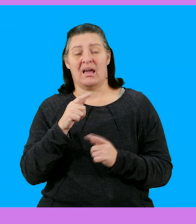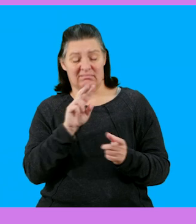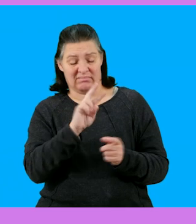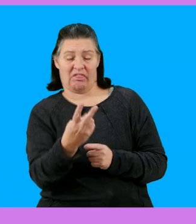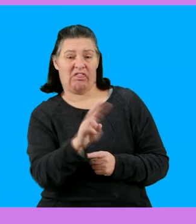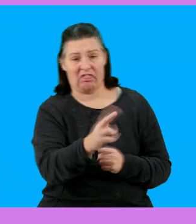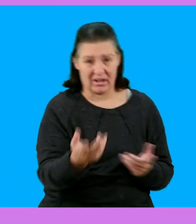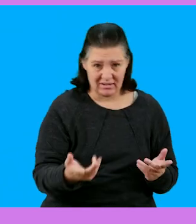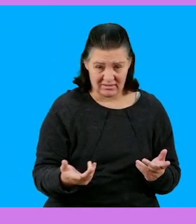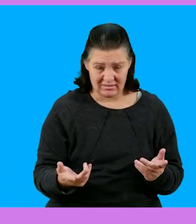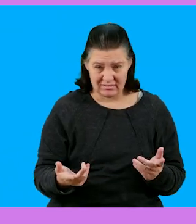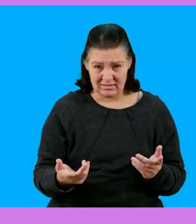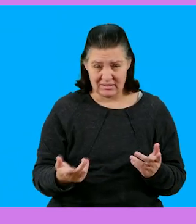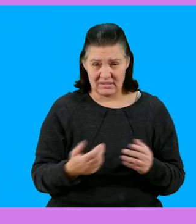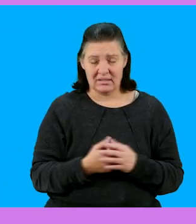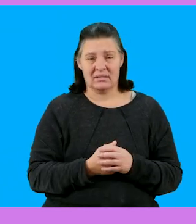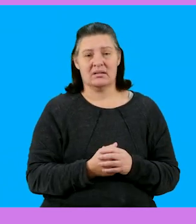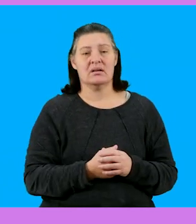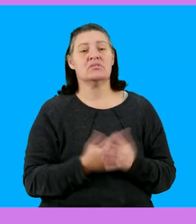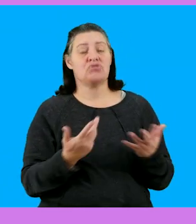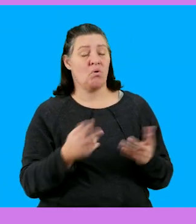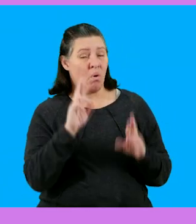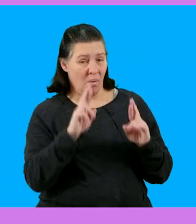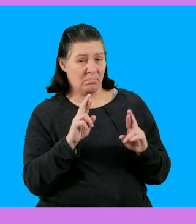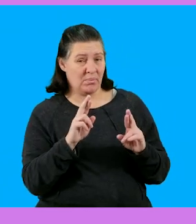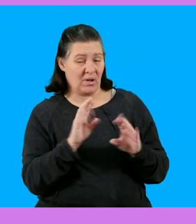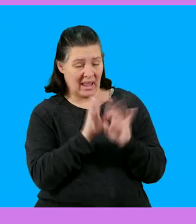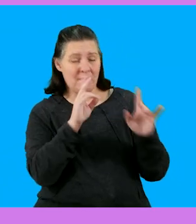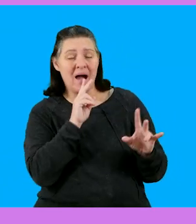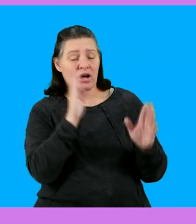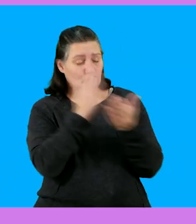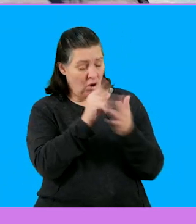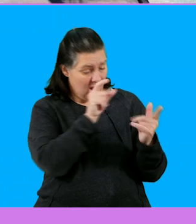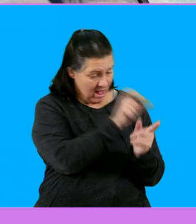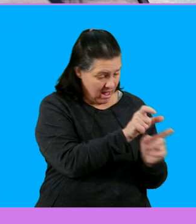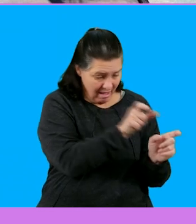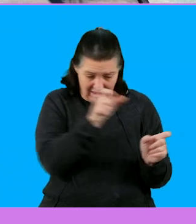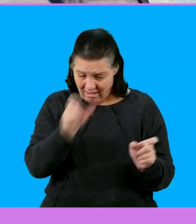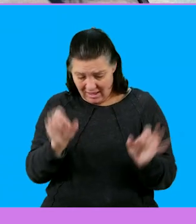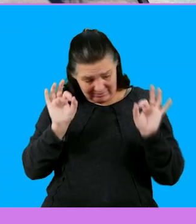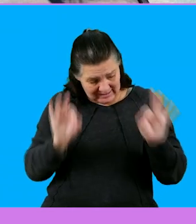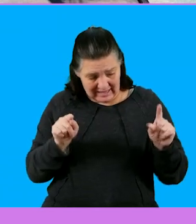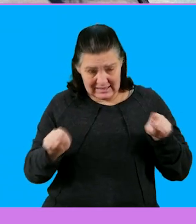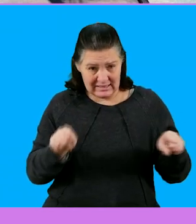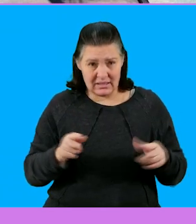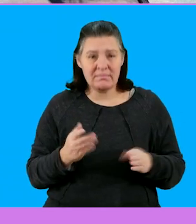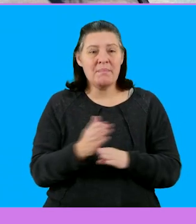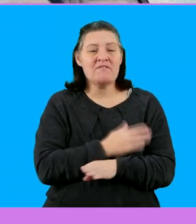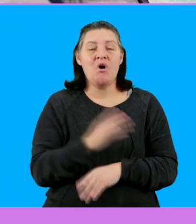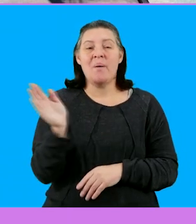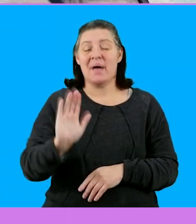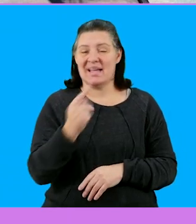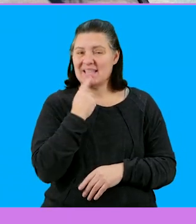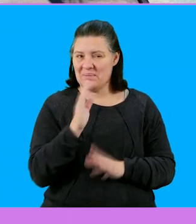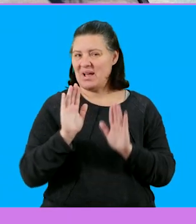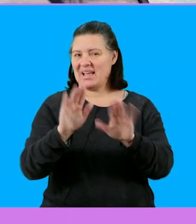11,797, right? And we can make that mistake. Okay, so I hope that's clear. Please avoid these errors. Guys, just before I say goodbye, I